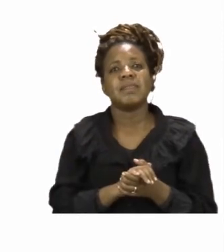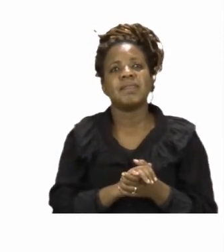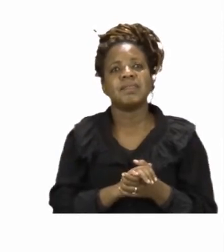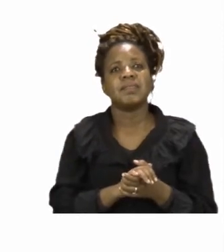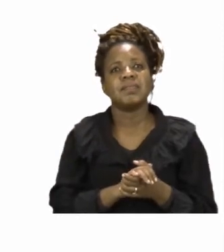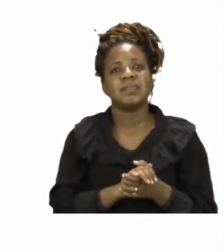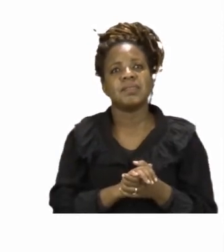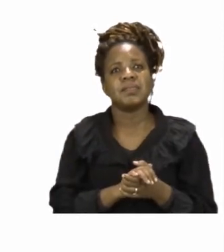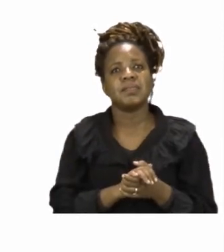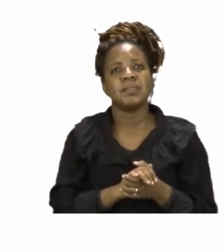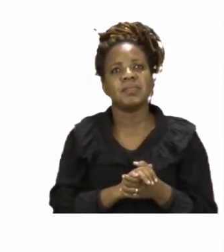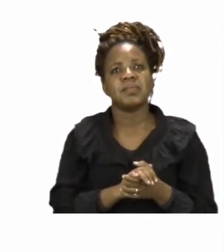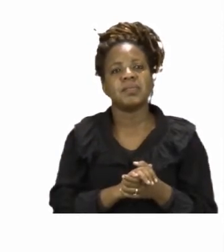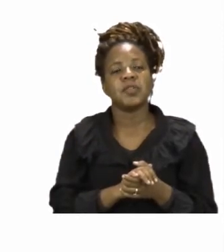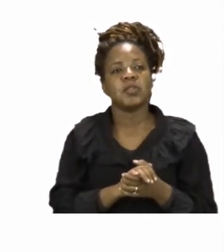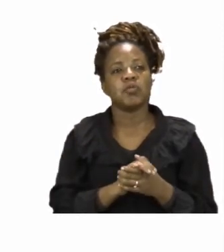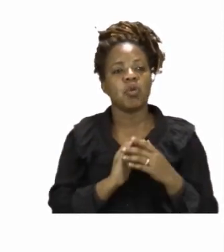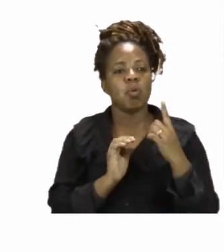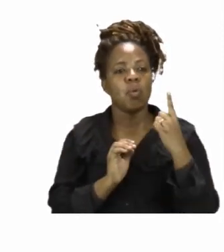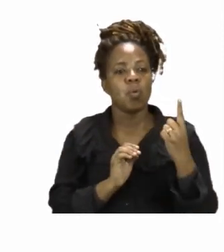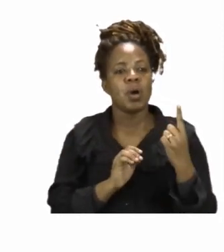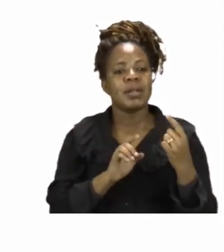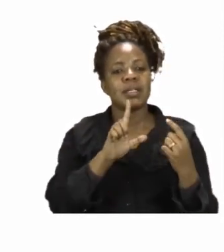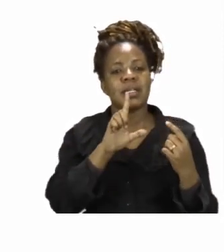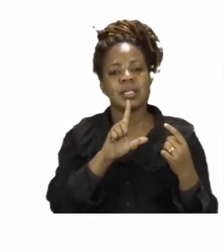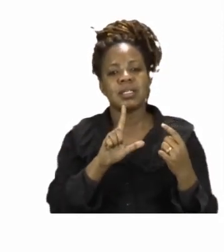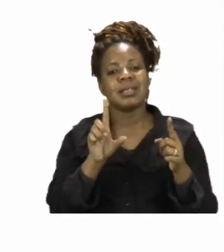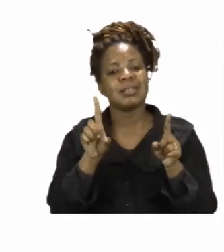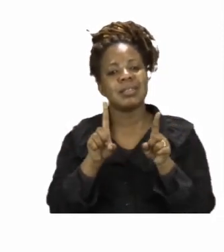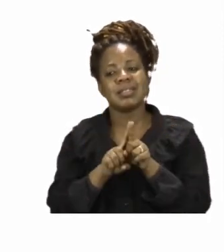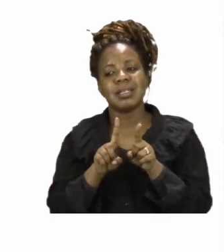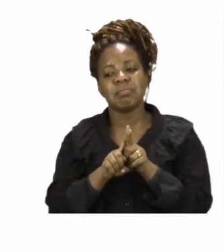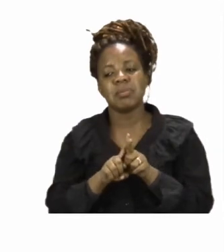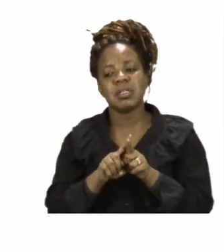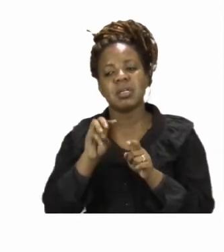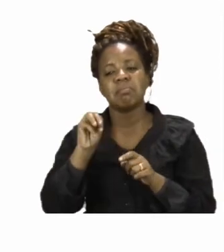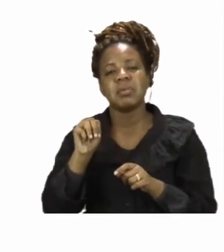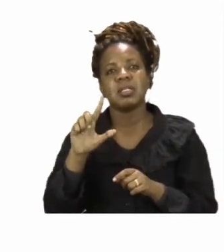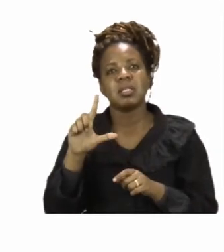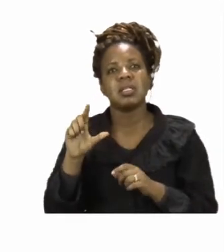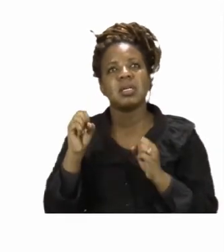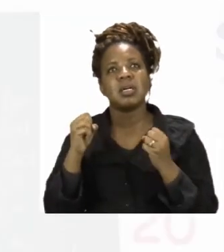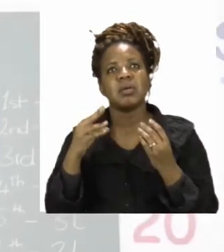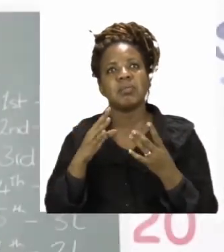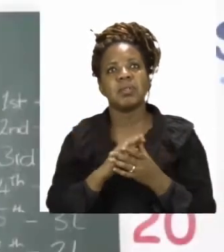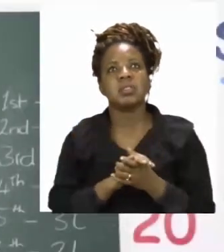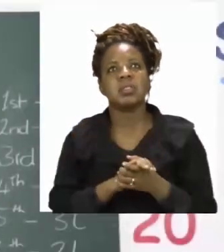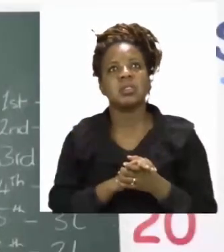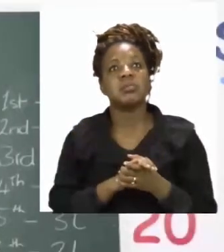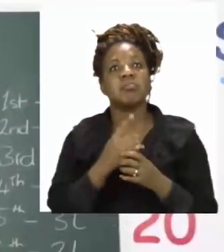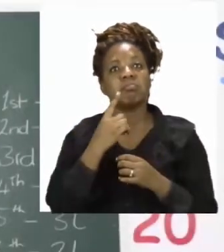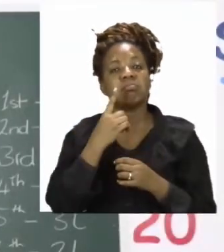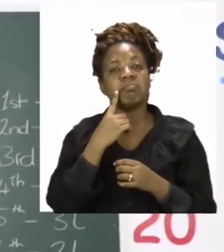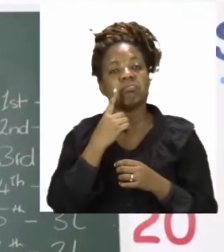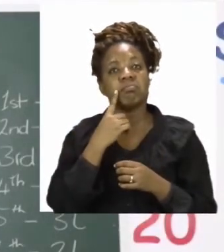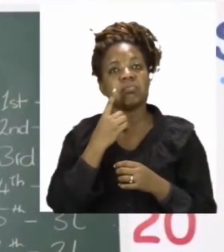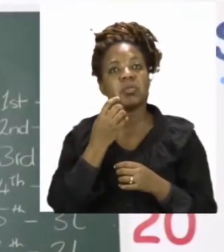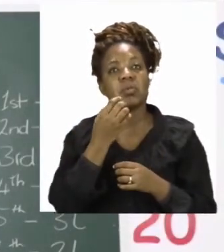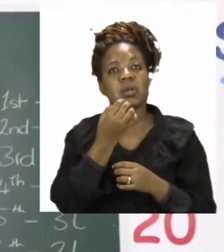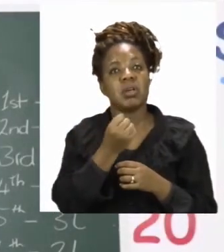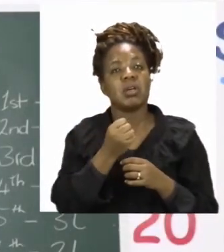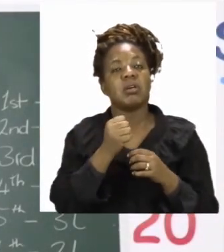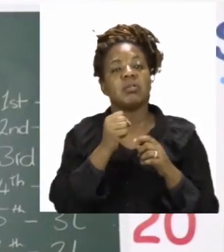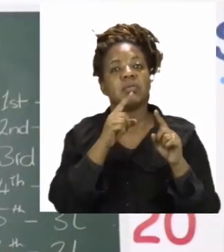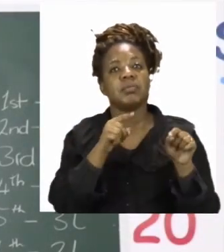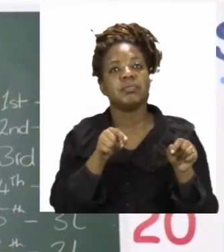amount of milliliters. And if you look on the board, we have given you the answer. We have said